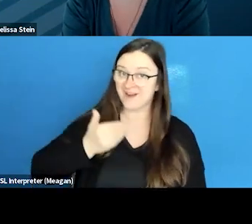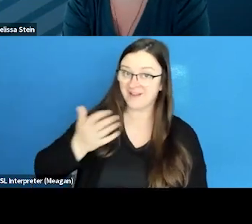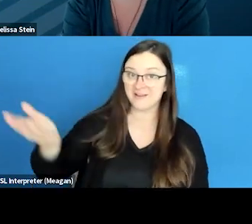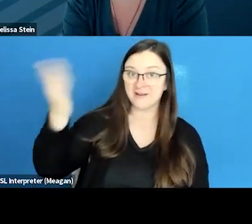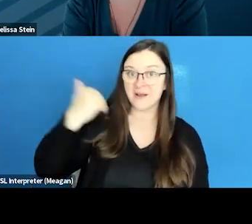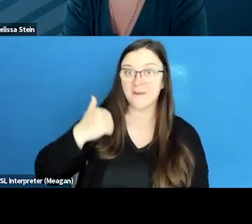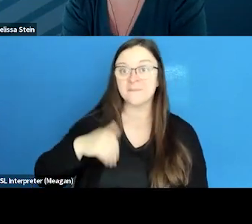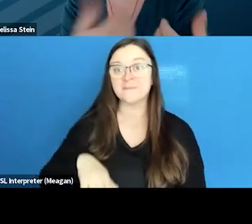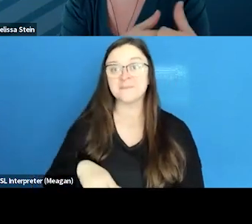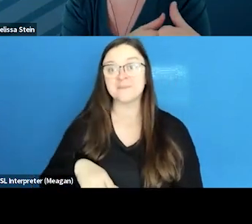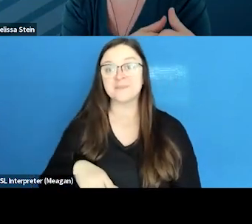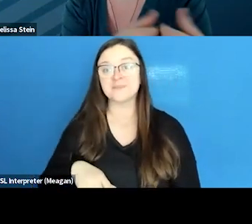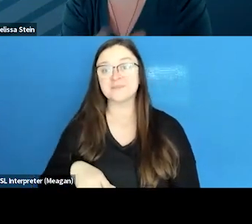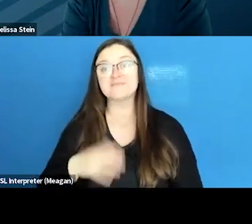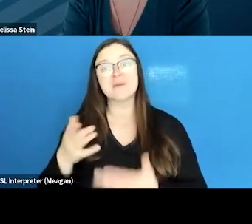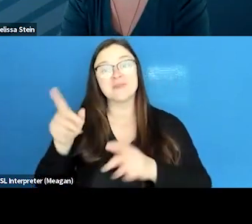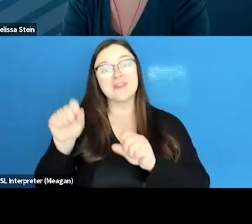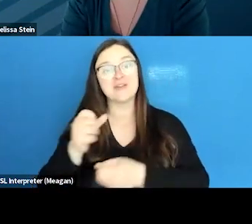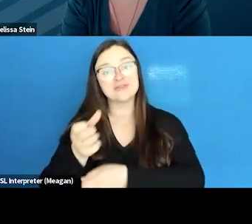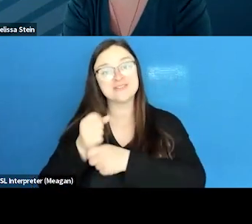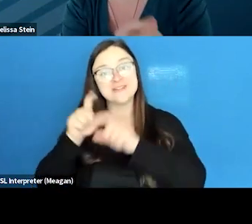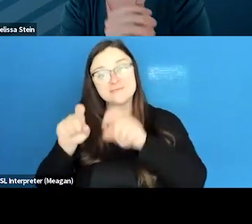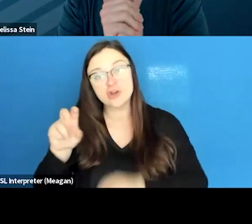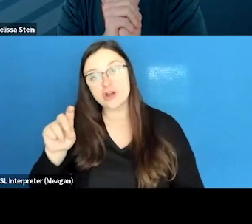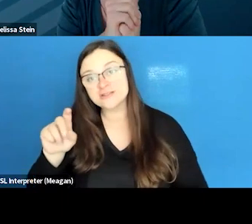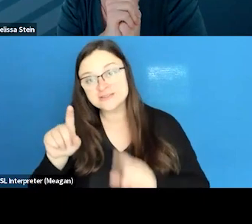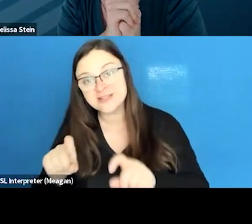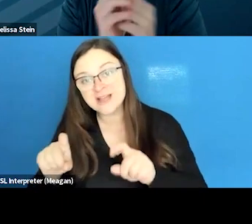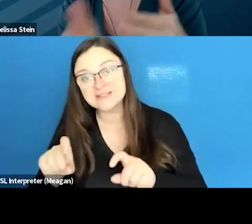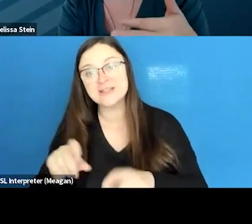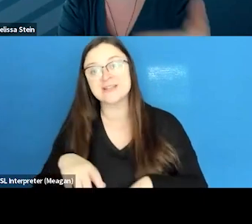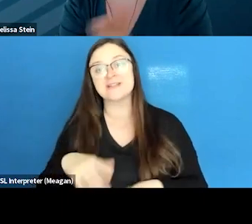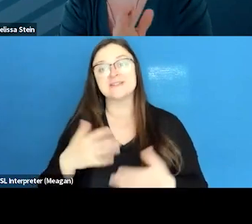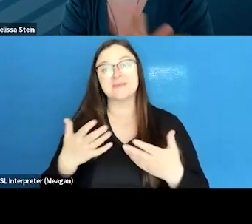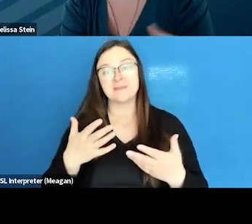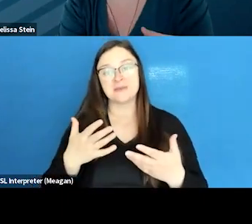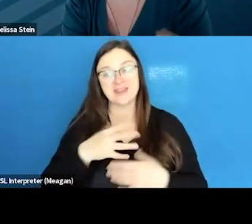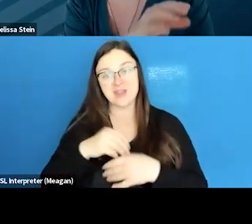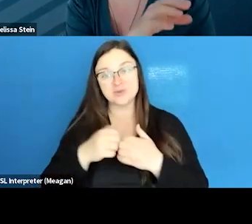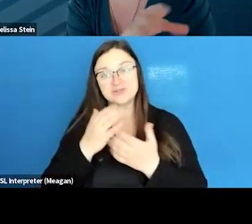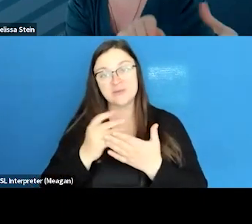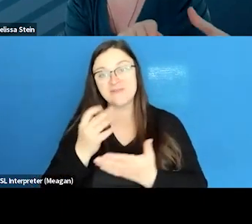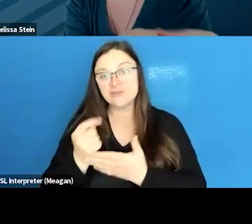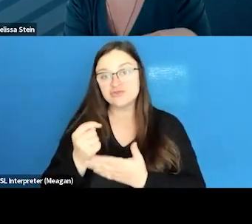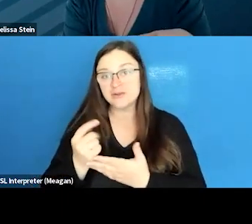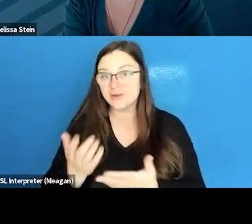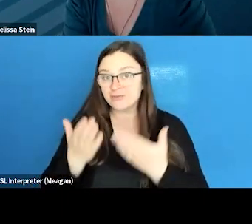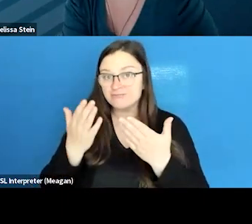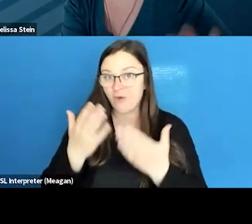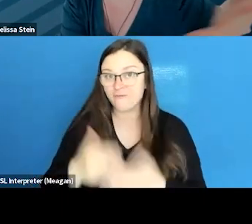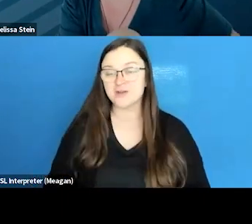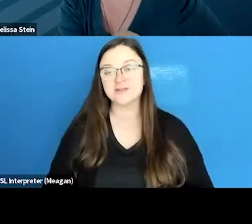perhaps receive drug testing, perhaps engage in some of the treatment offerings. Some people may